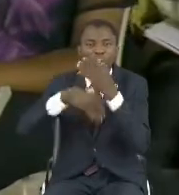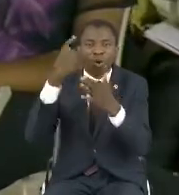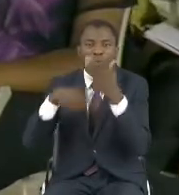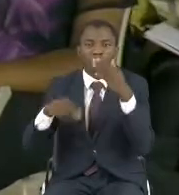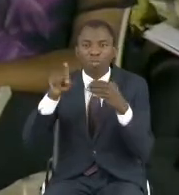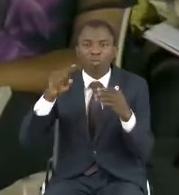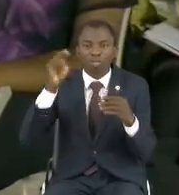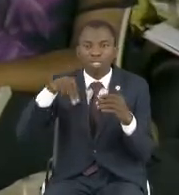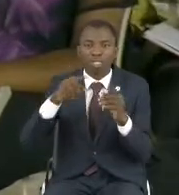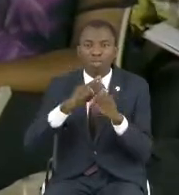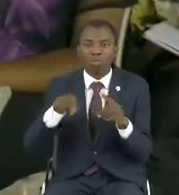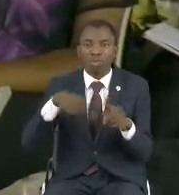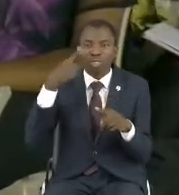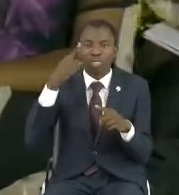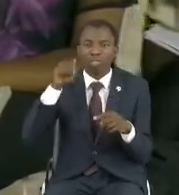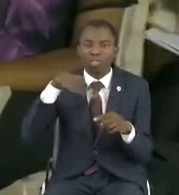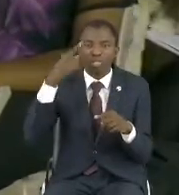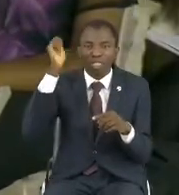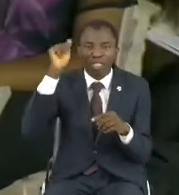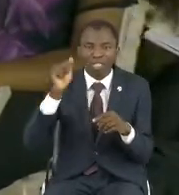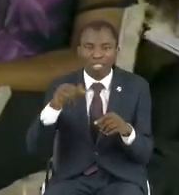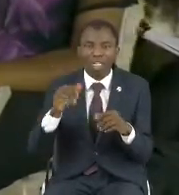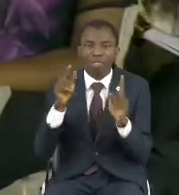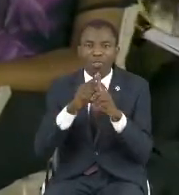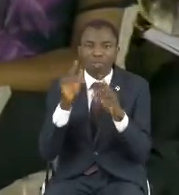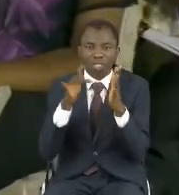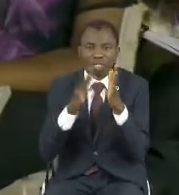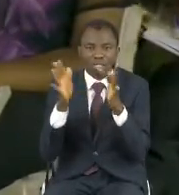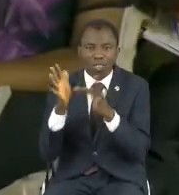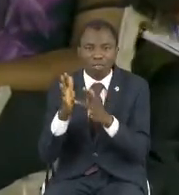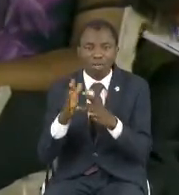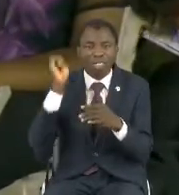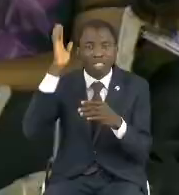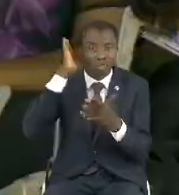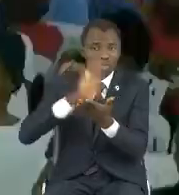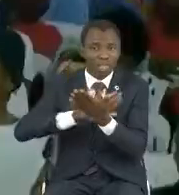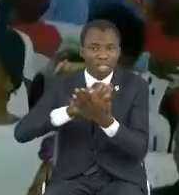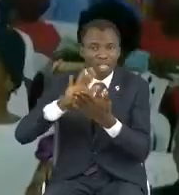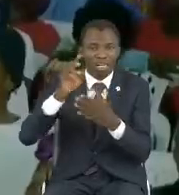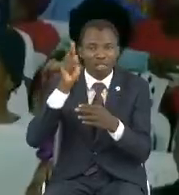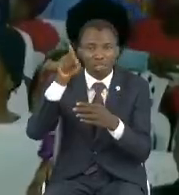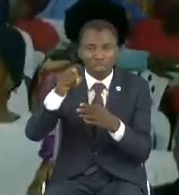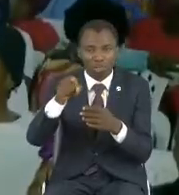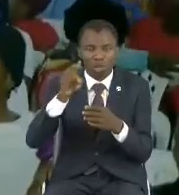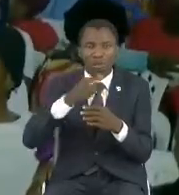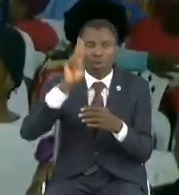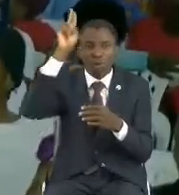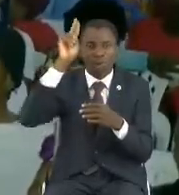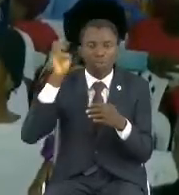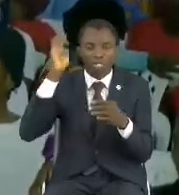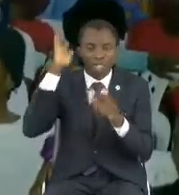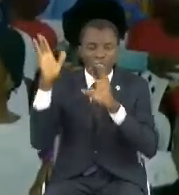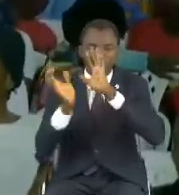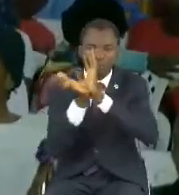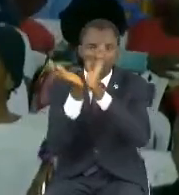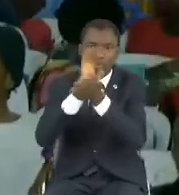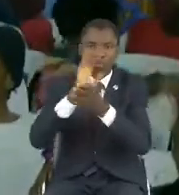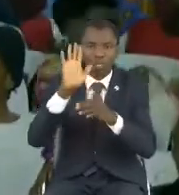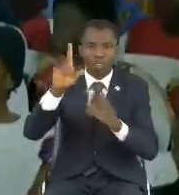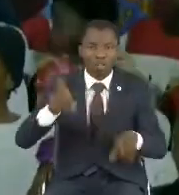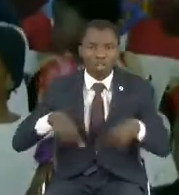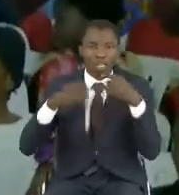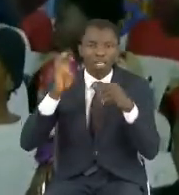say yes to Jesus, it will cleanse you up. Yes. It will convert your life. Yes. It'll move